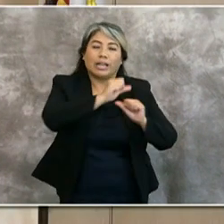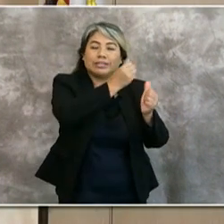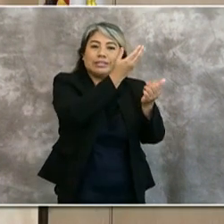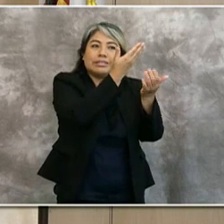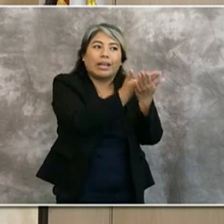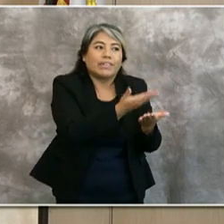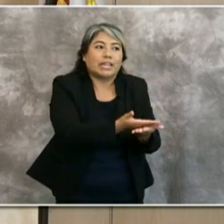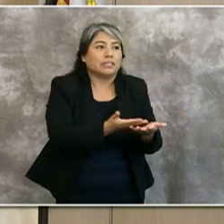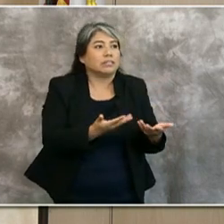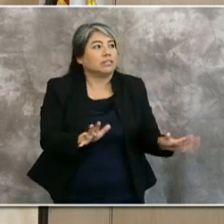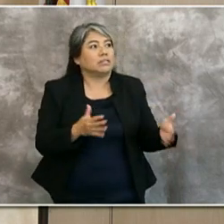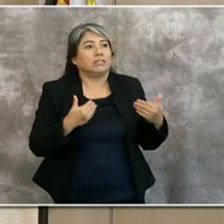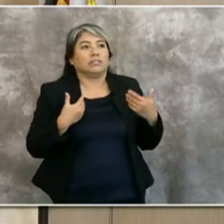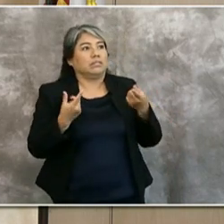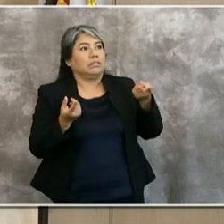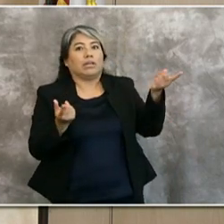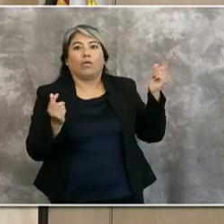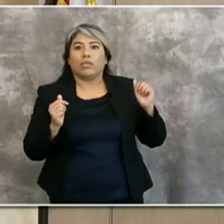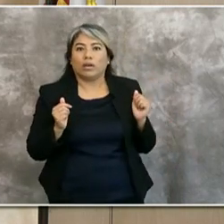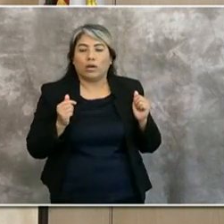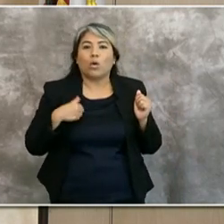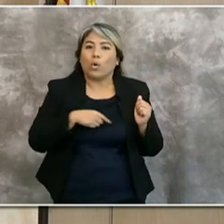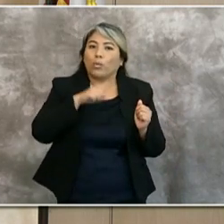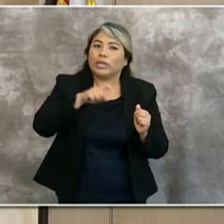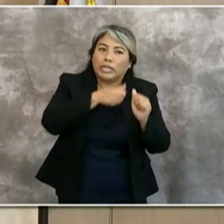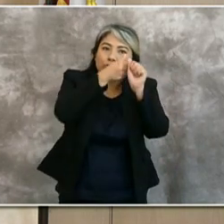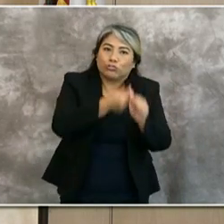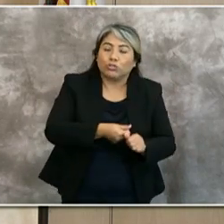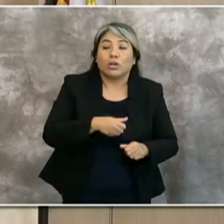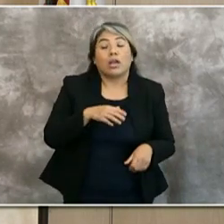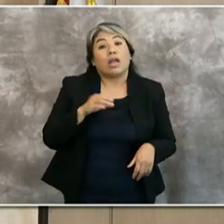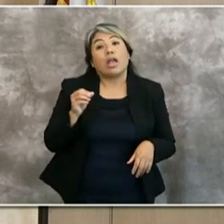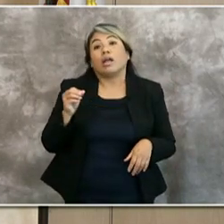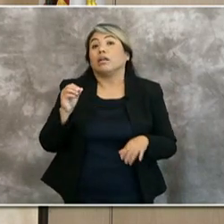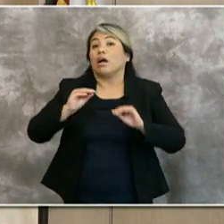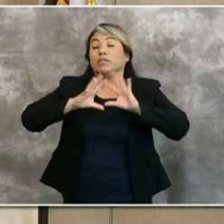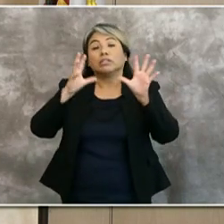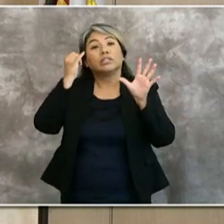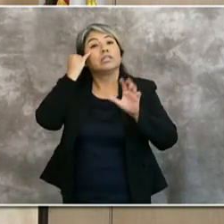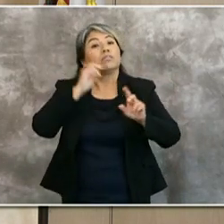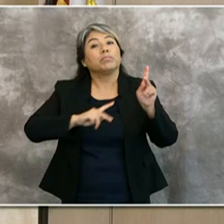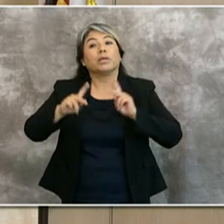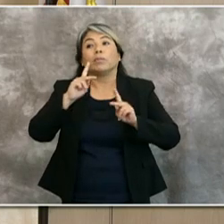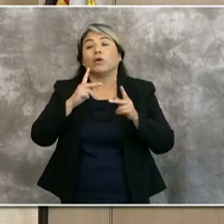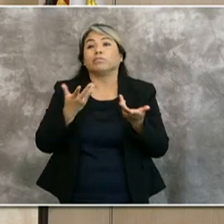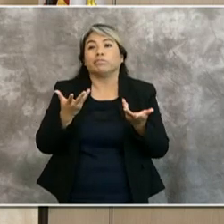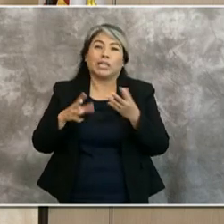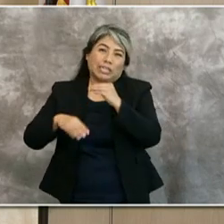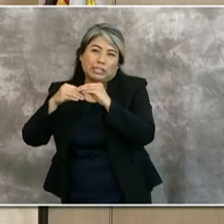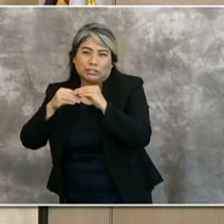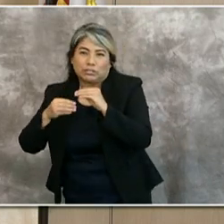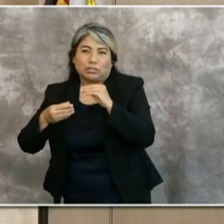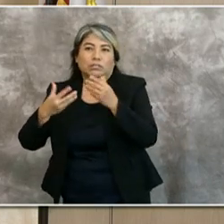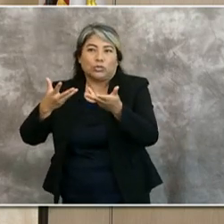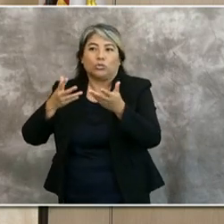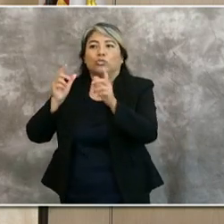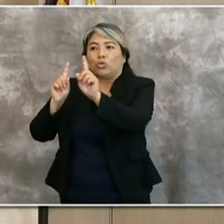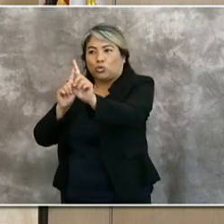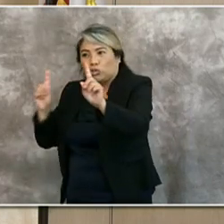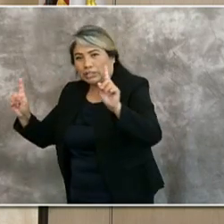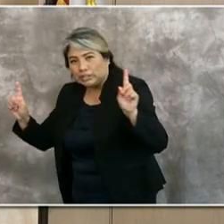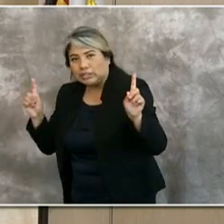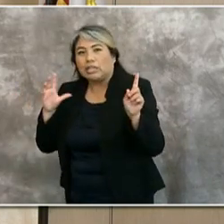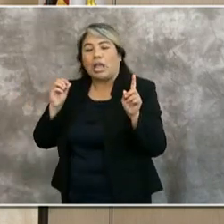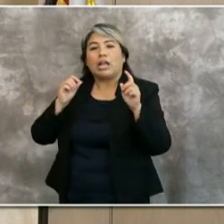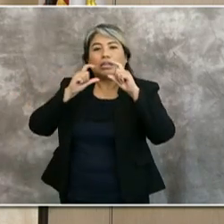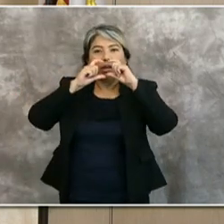evidence is out there of what we need to do. And obviously, if people are, in addition to social distancing